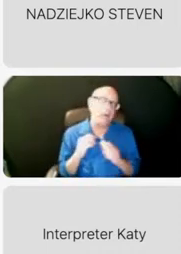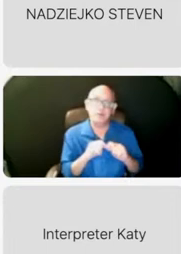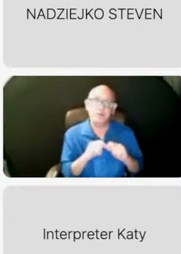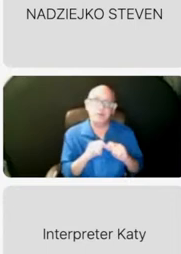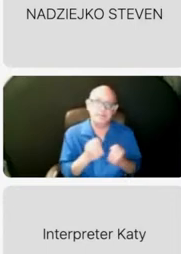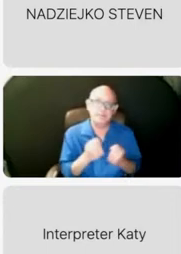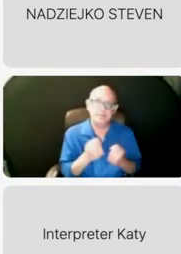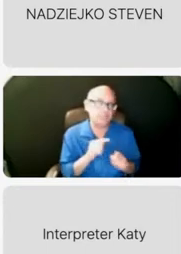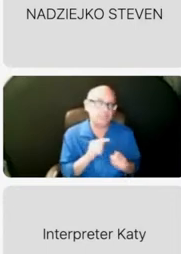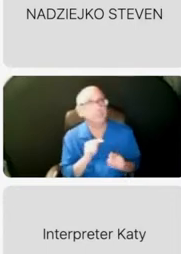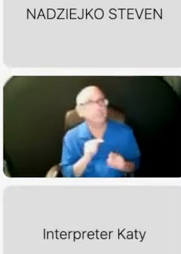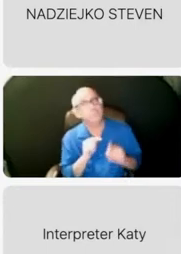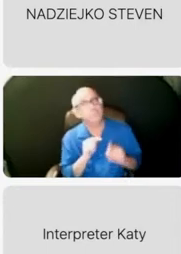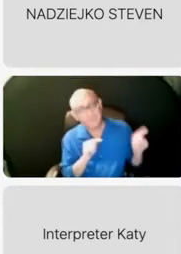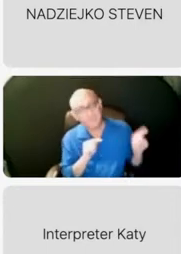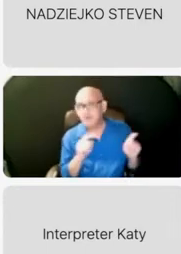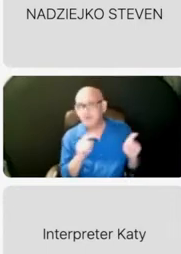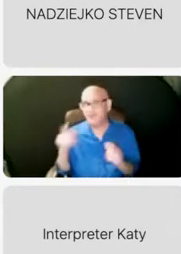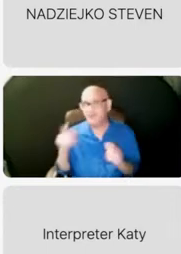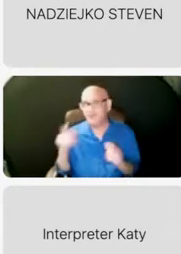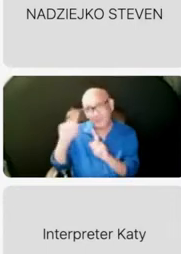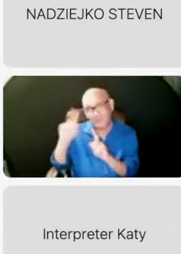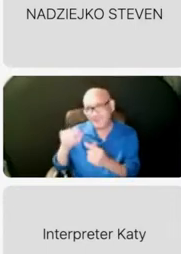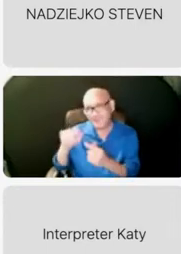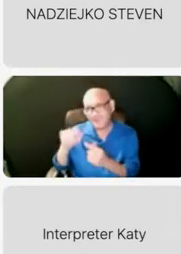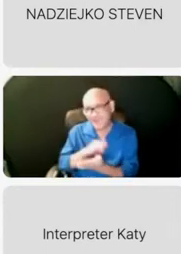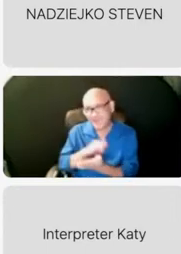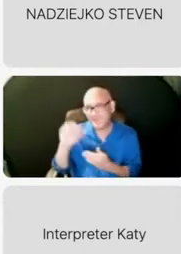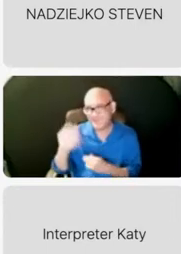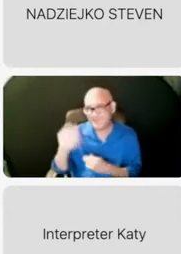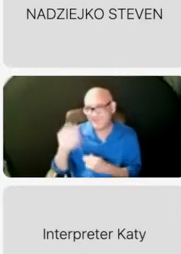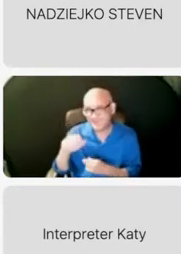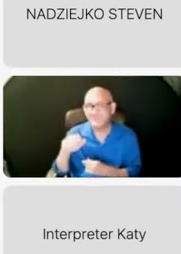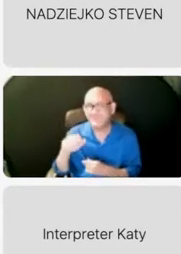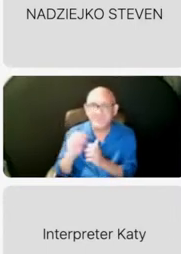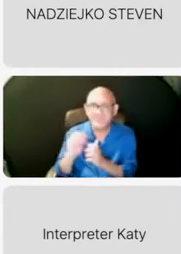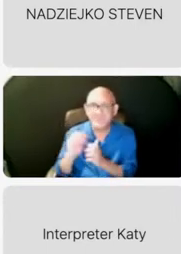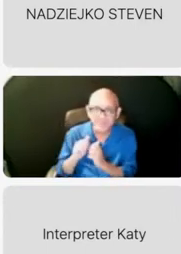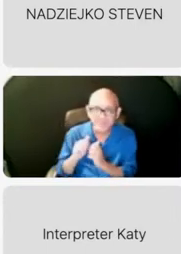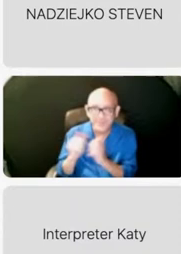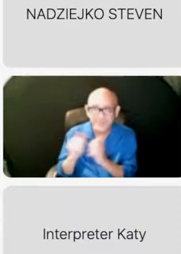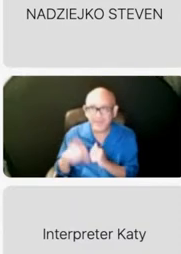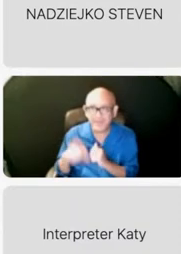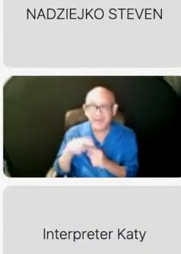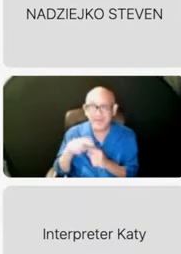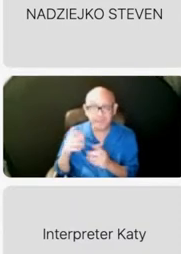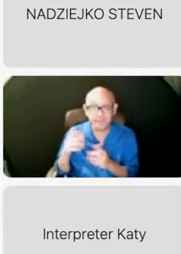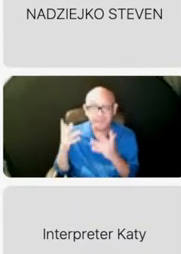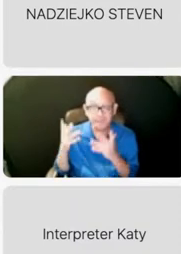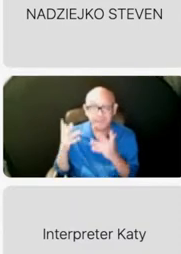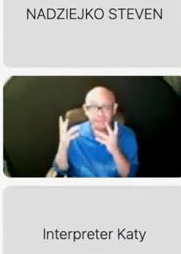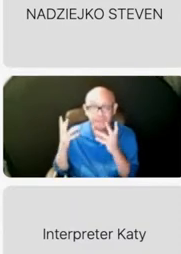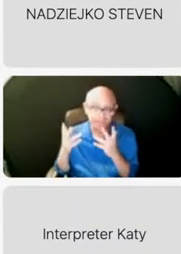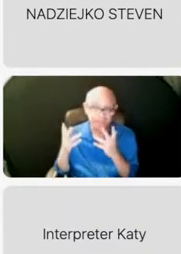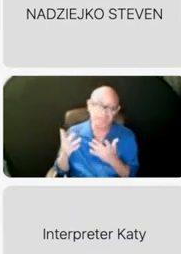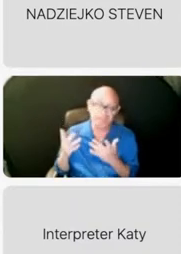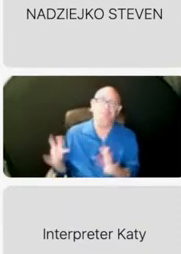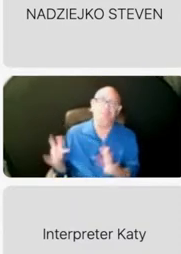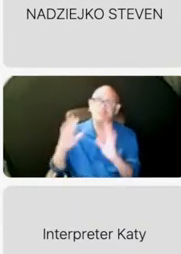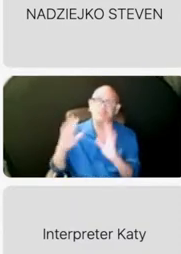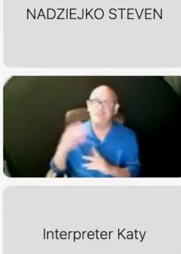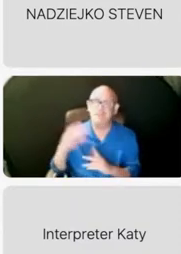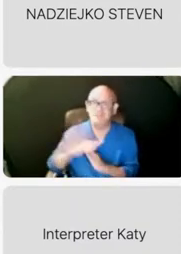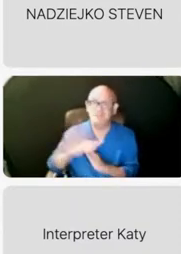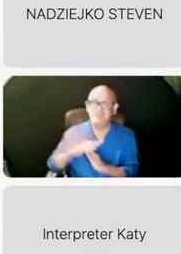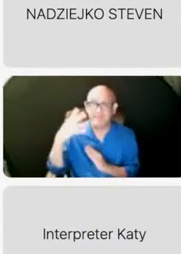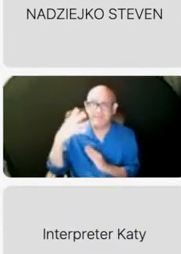although you went to new york and got to compete and end up in the top five percent